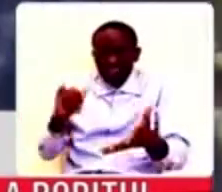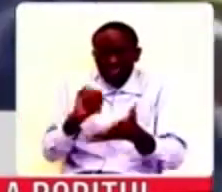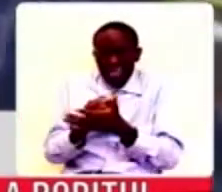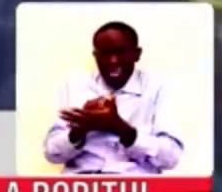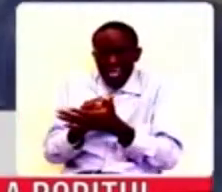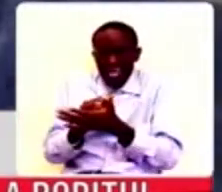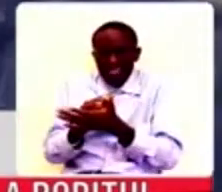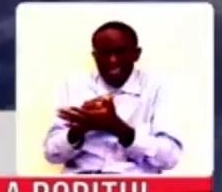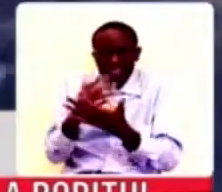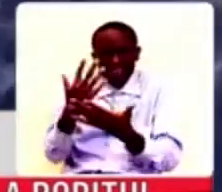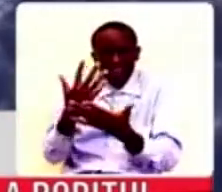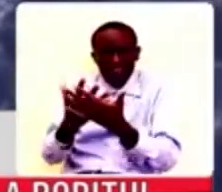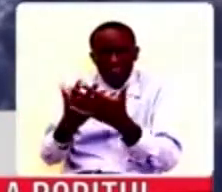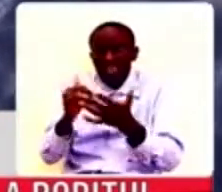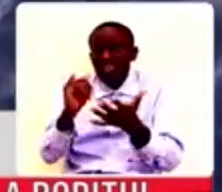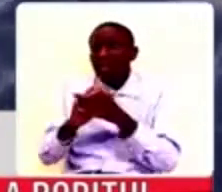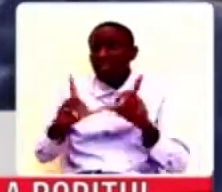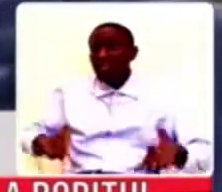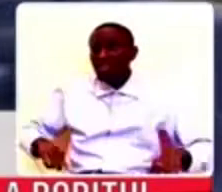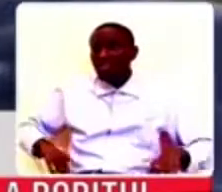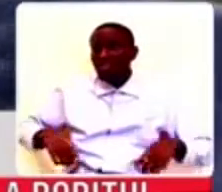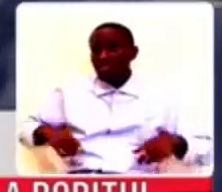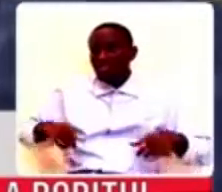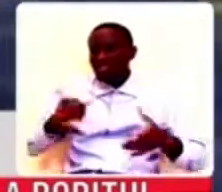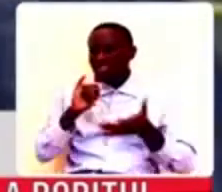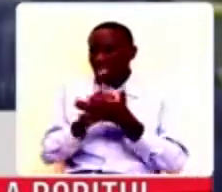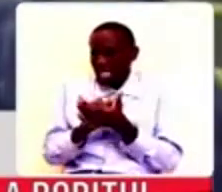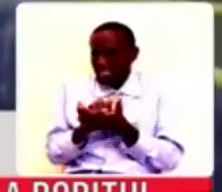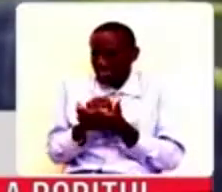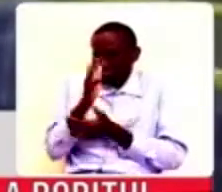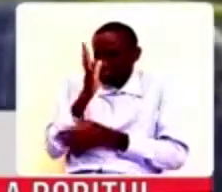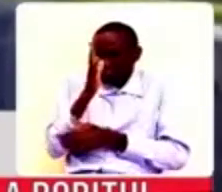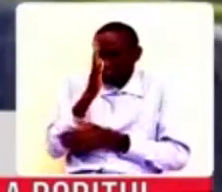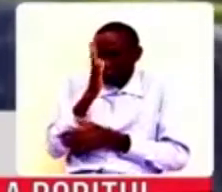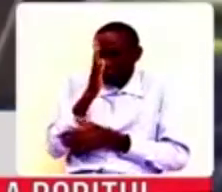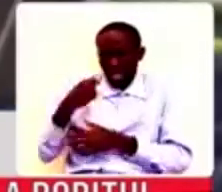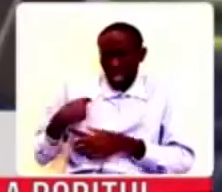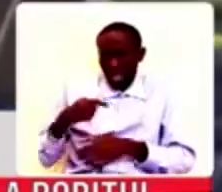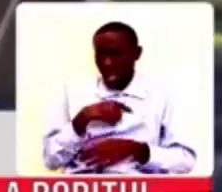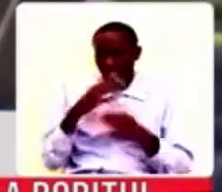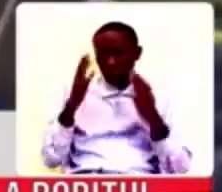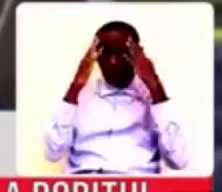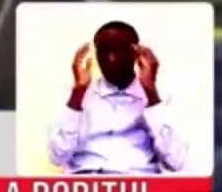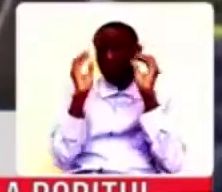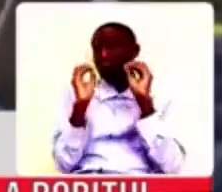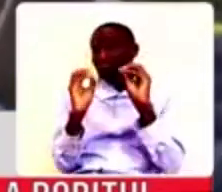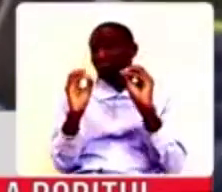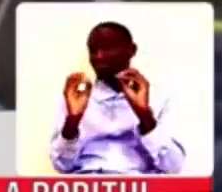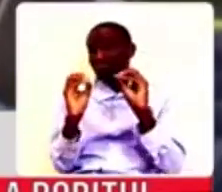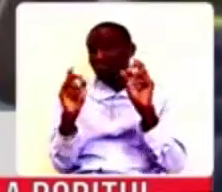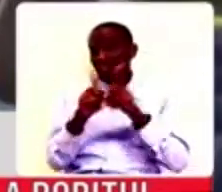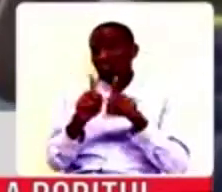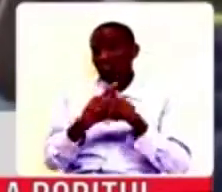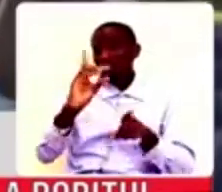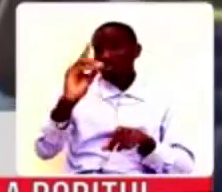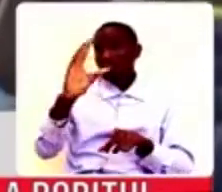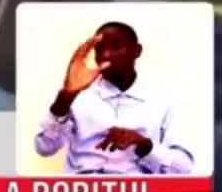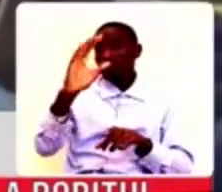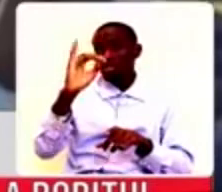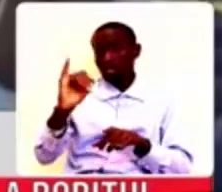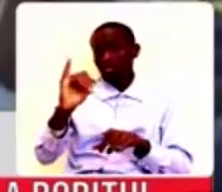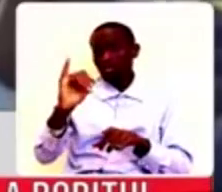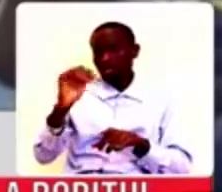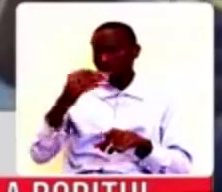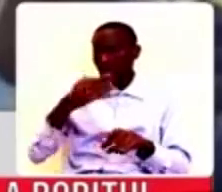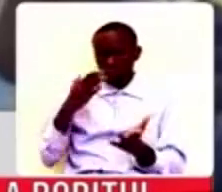These are lies about crimes we know nothing about. Right now, the DCI is a convict. He has no rights to